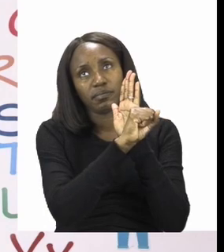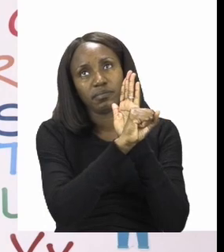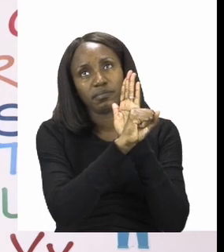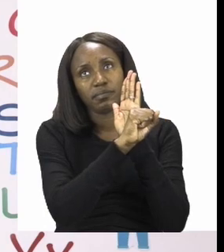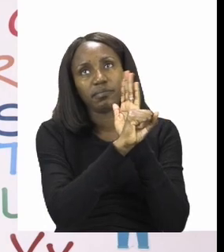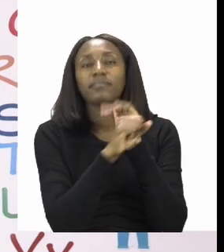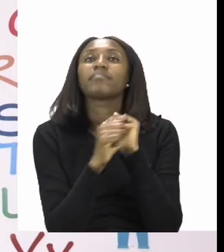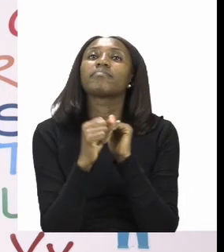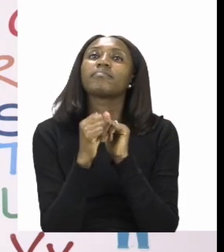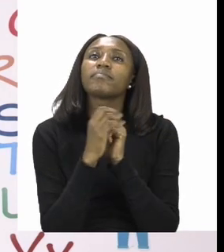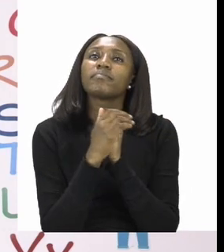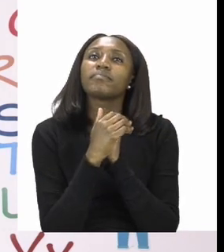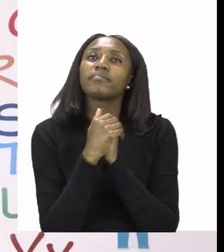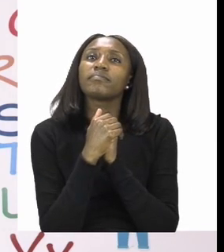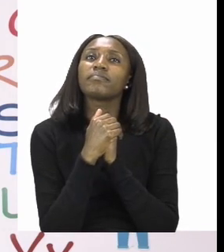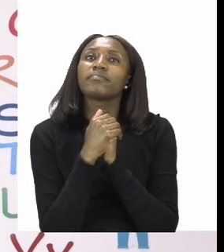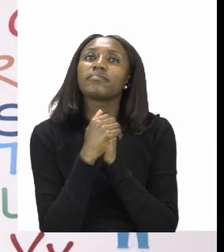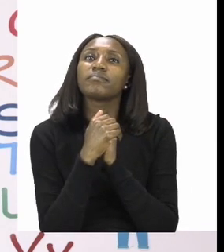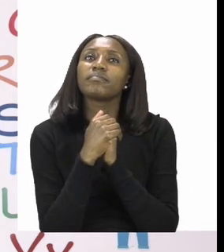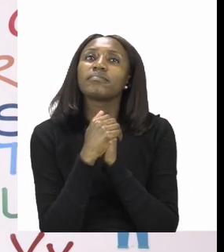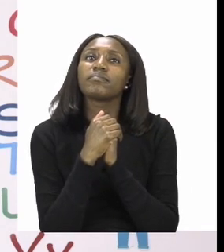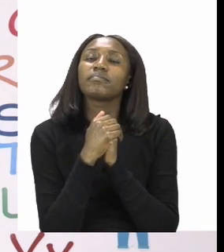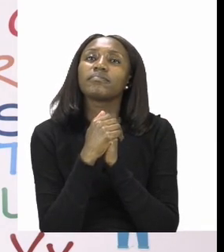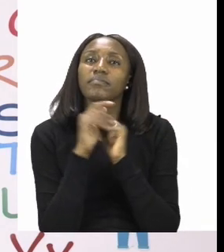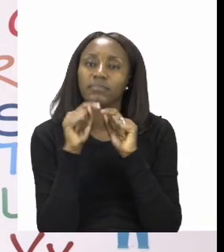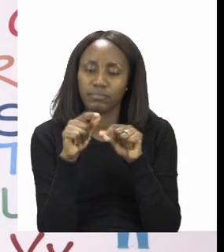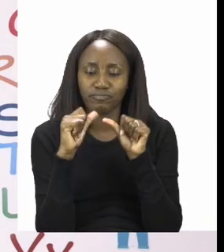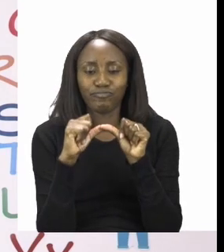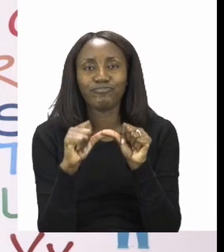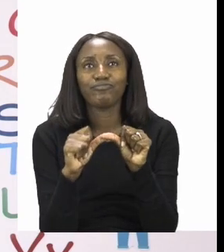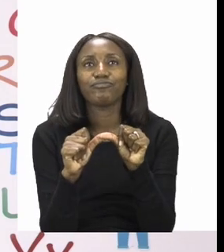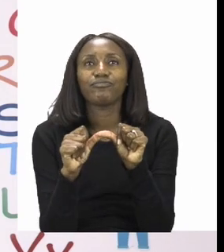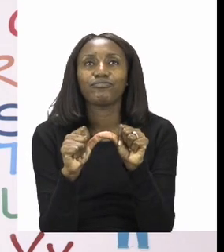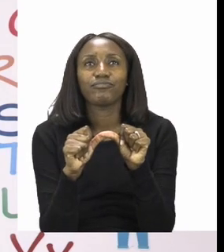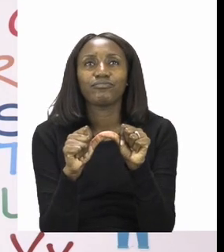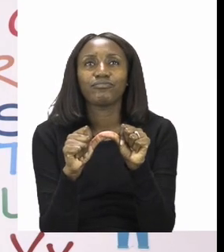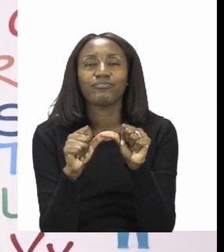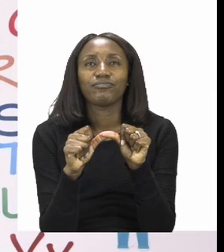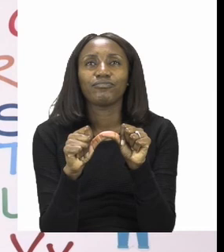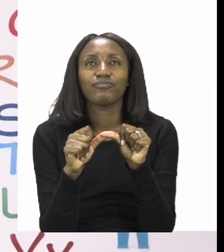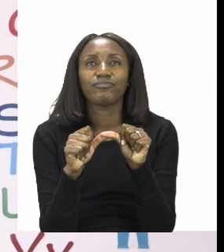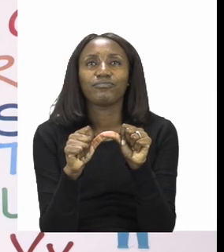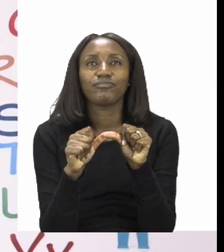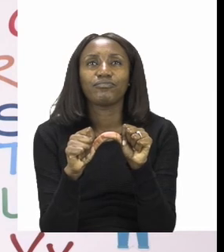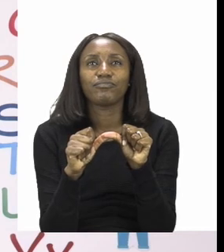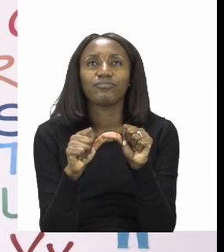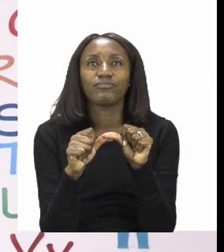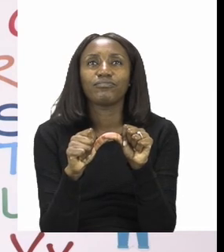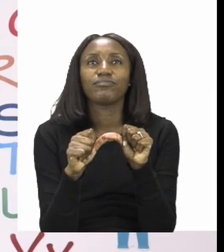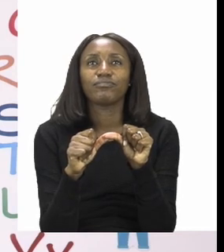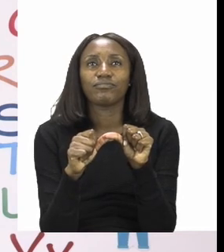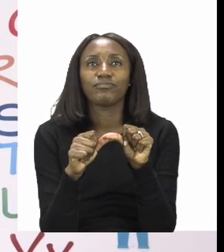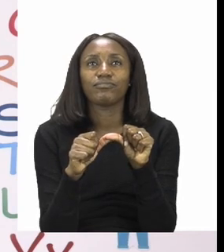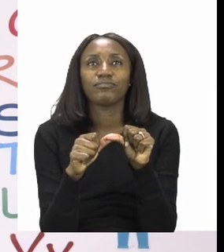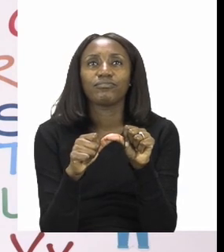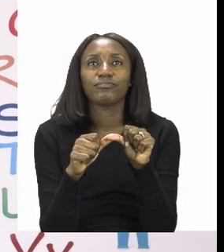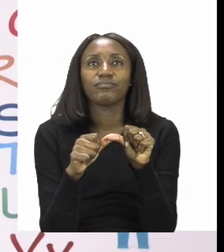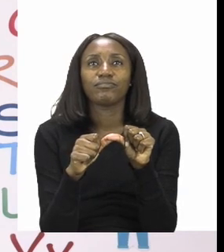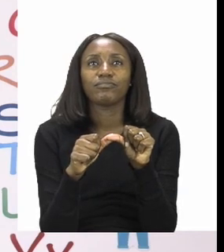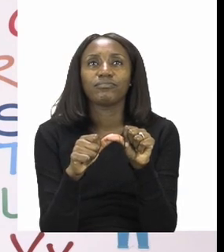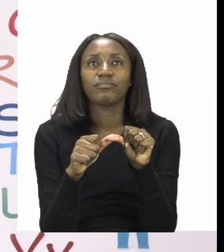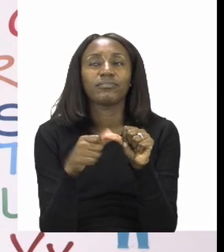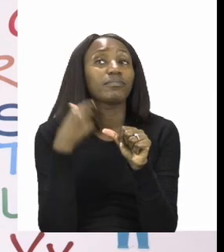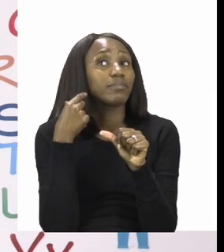S. Now we can move on. It is Sharon's, and what did we